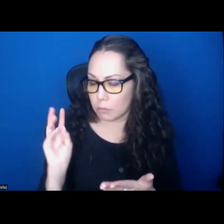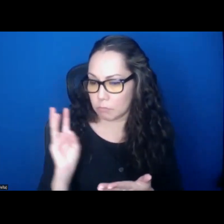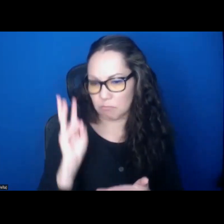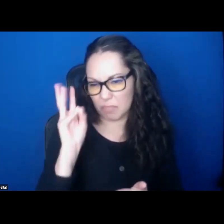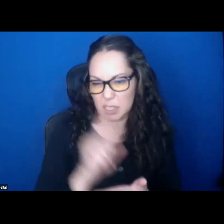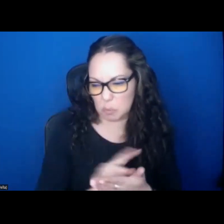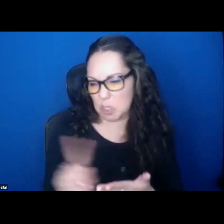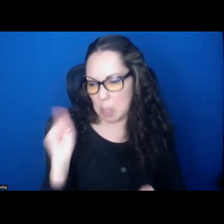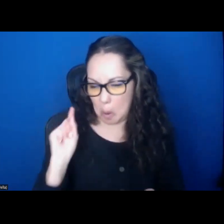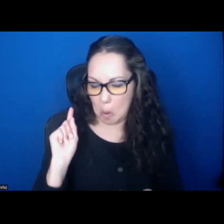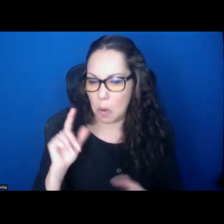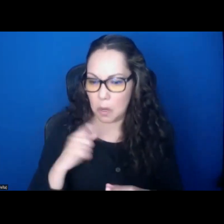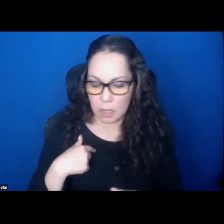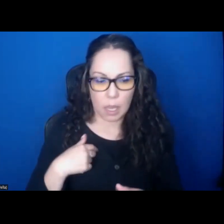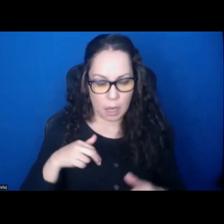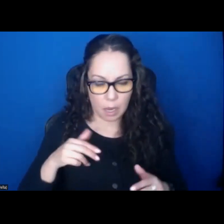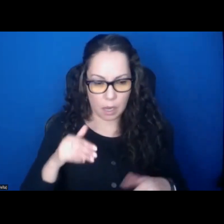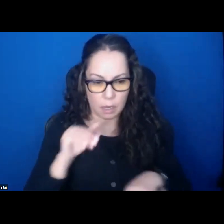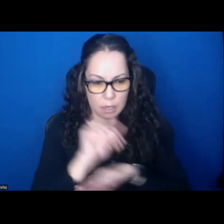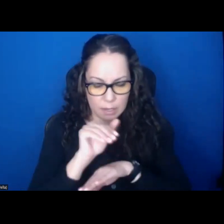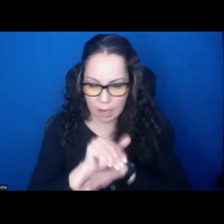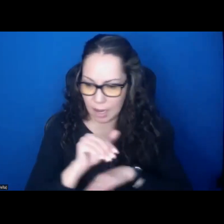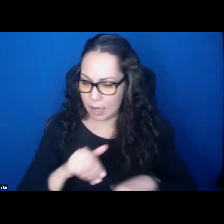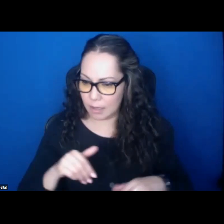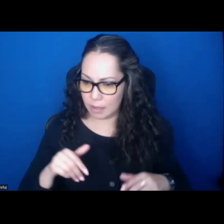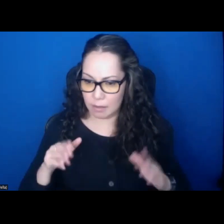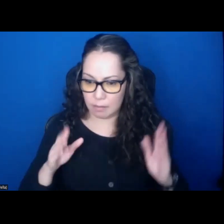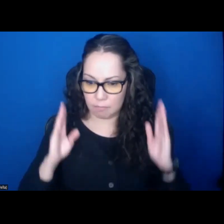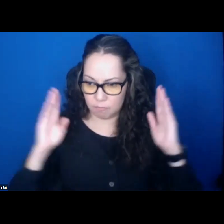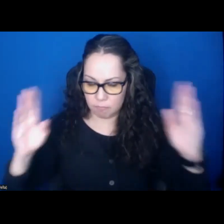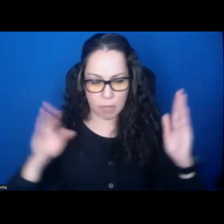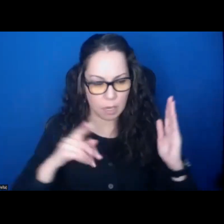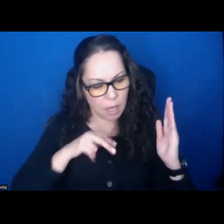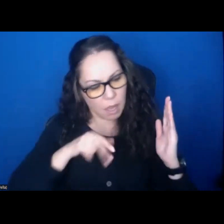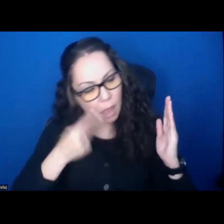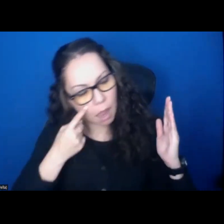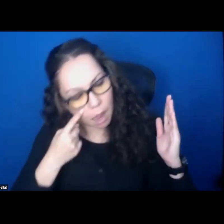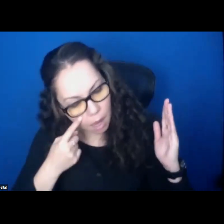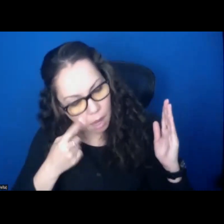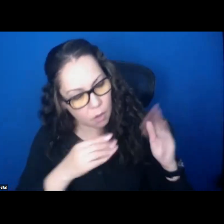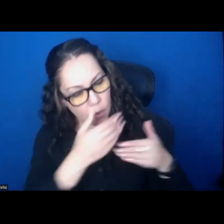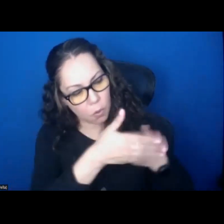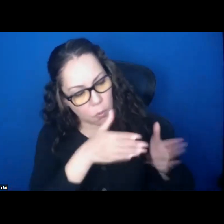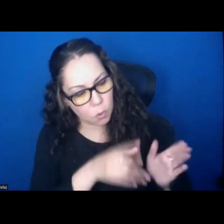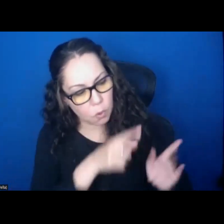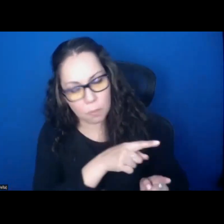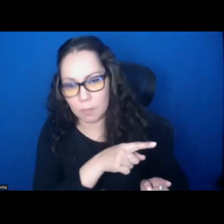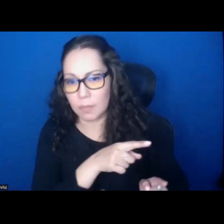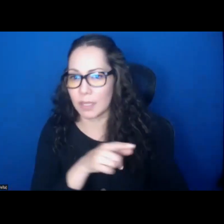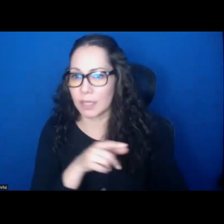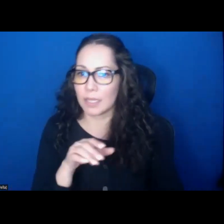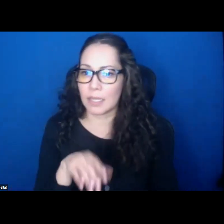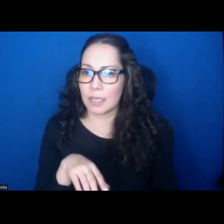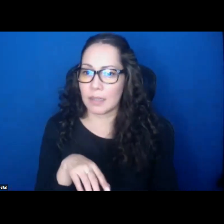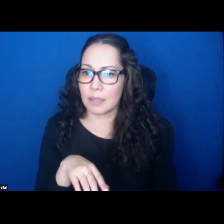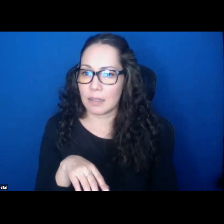And as I was walking towards her room, I saw a CNA come out of her room. CNA was picking up meal trays, just like normal